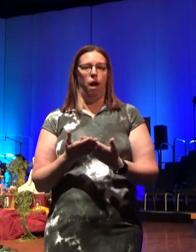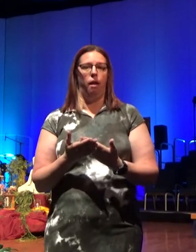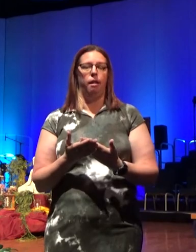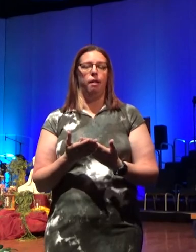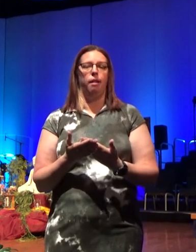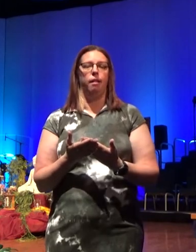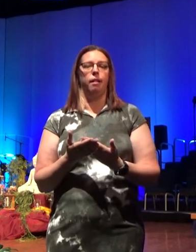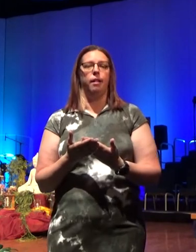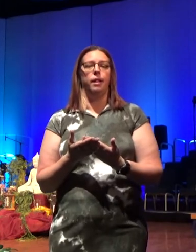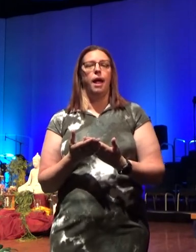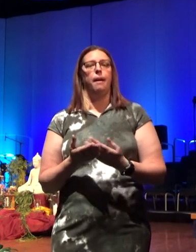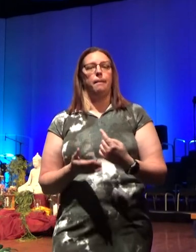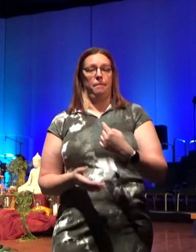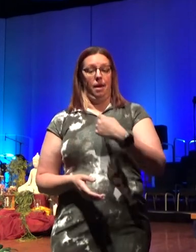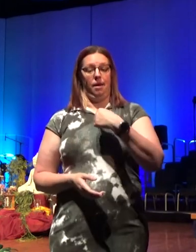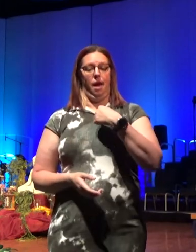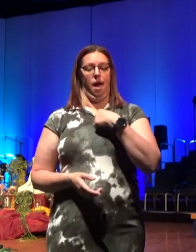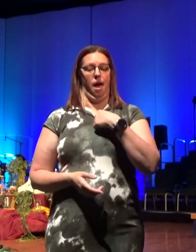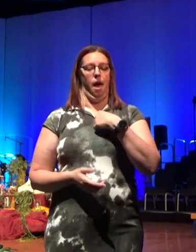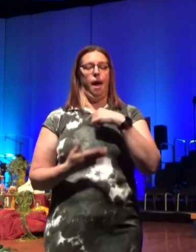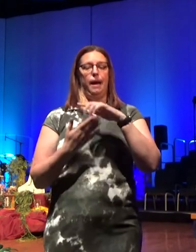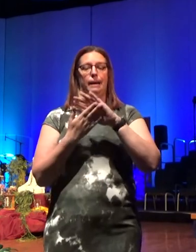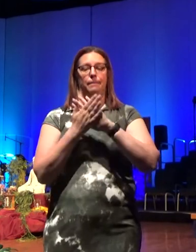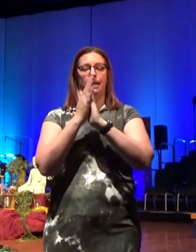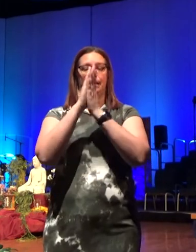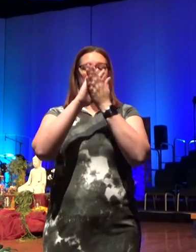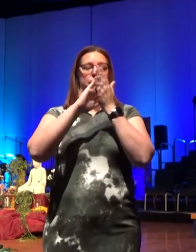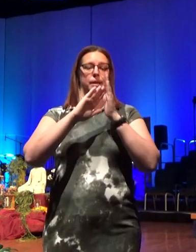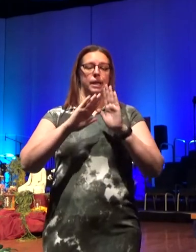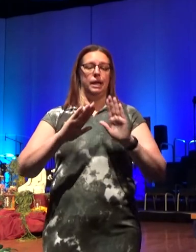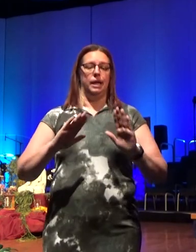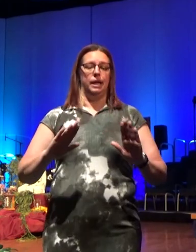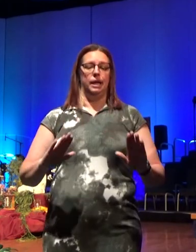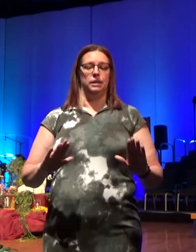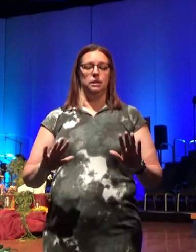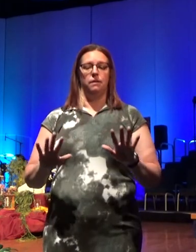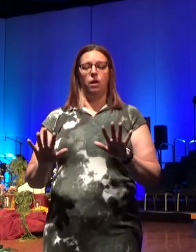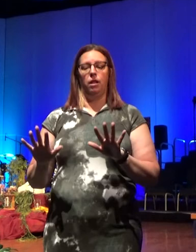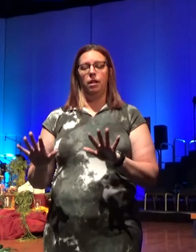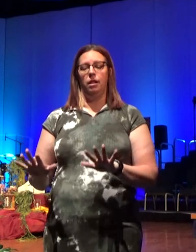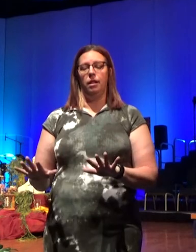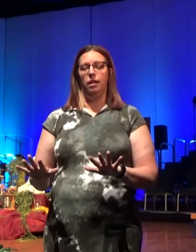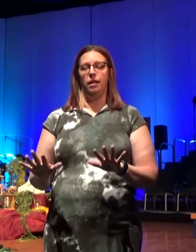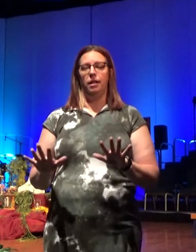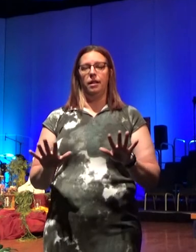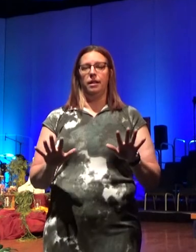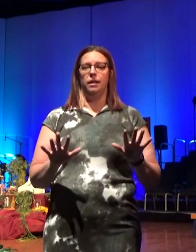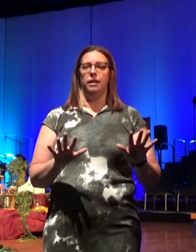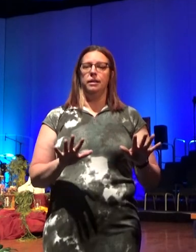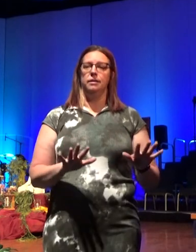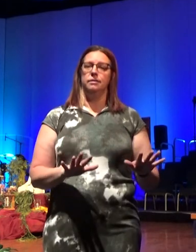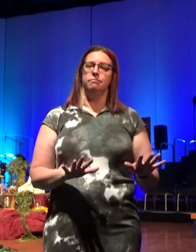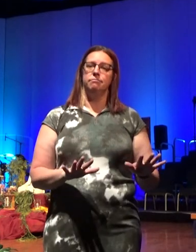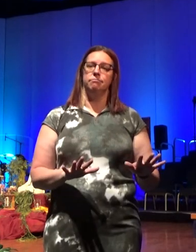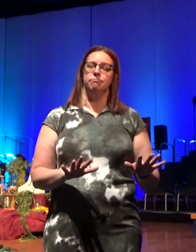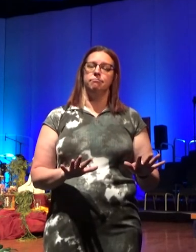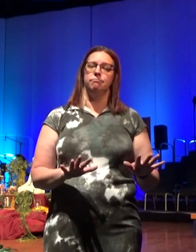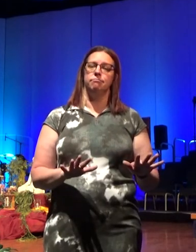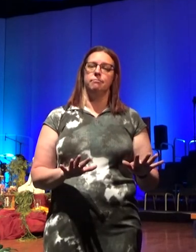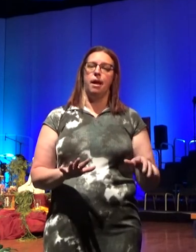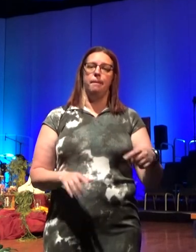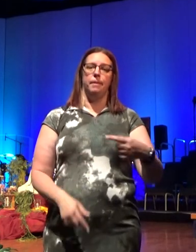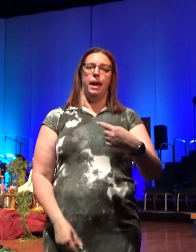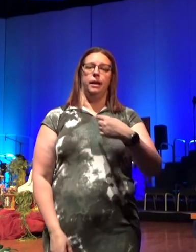May I be peaceful and at ease. And may